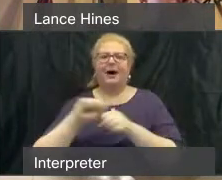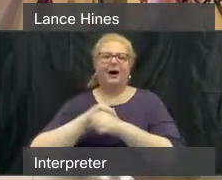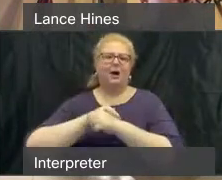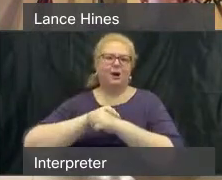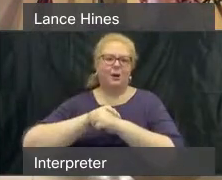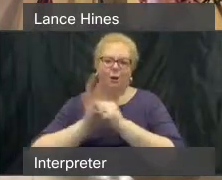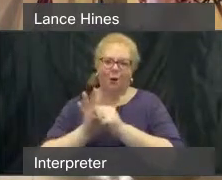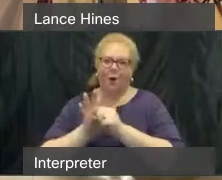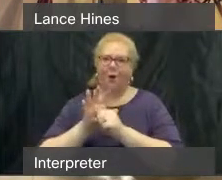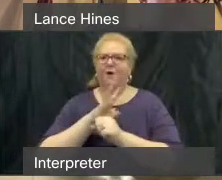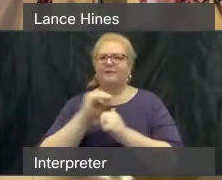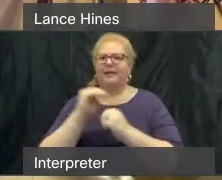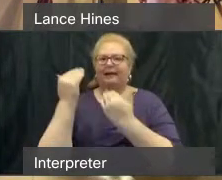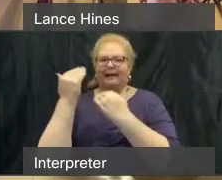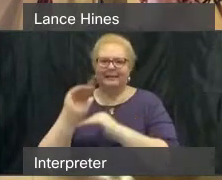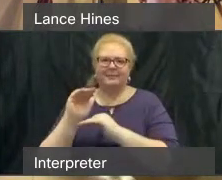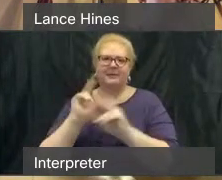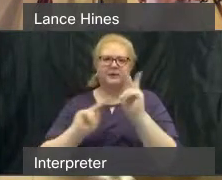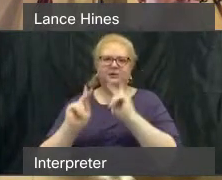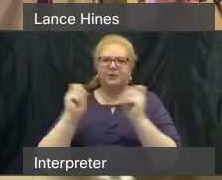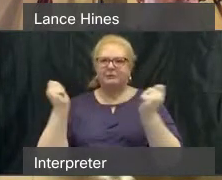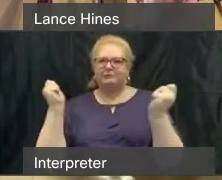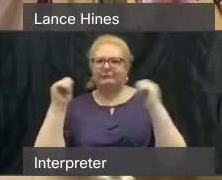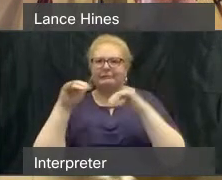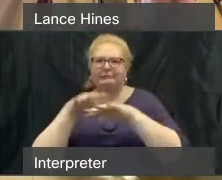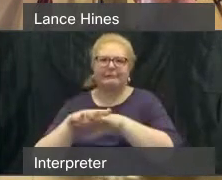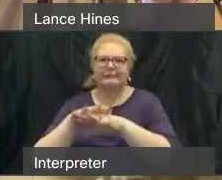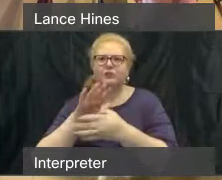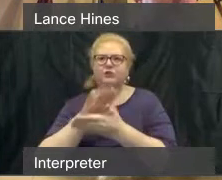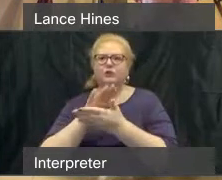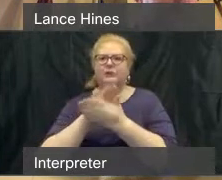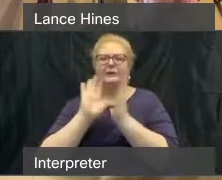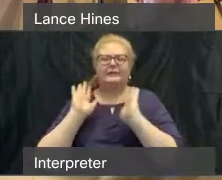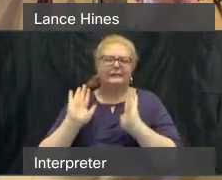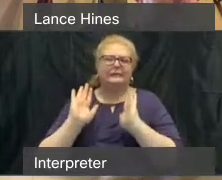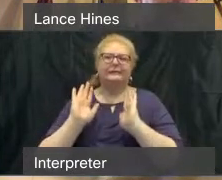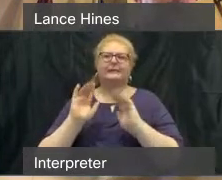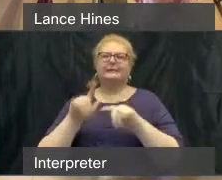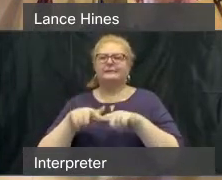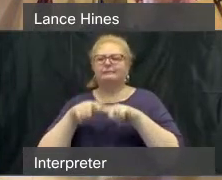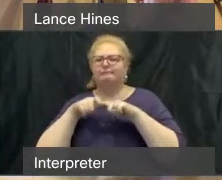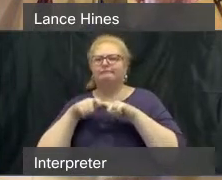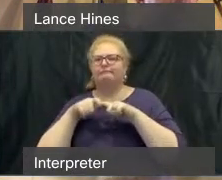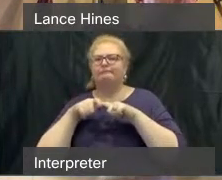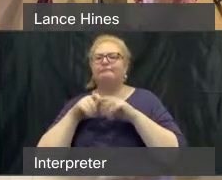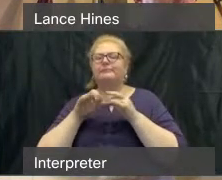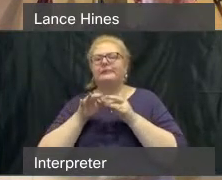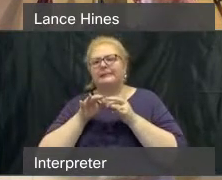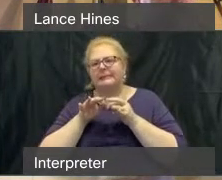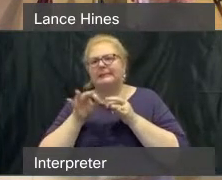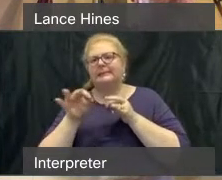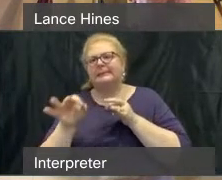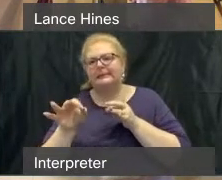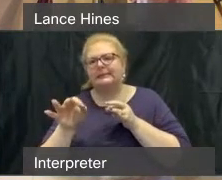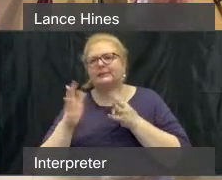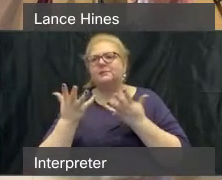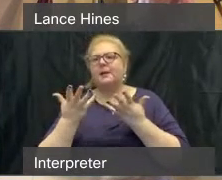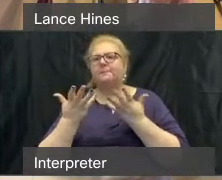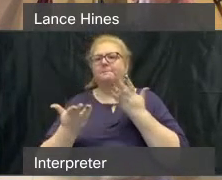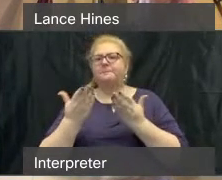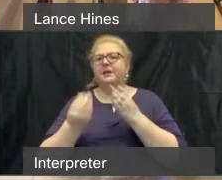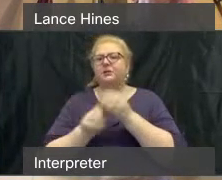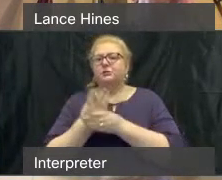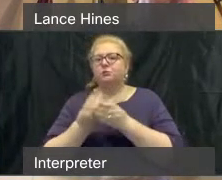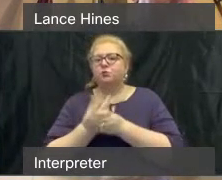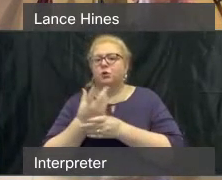coming into the schools this fall, we decided to push it to try it in one school in the spring, and